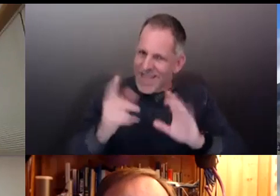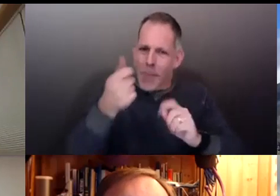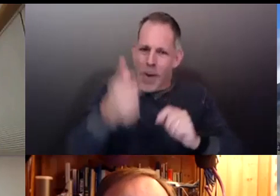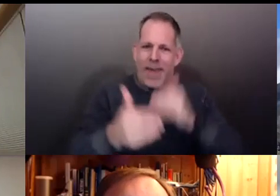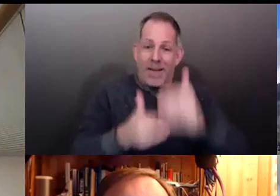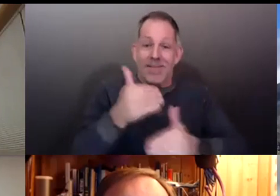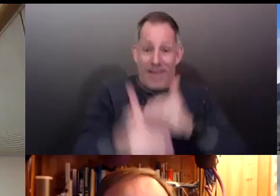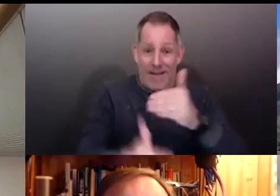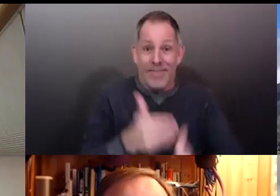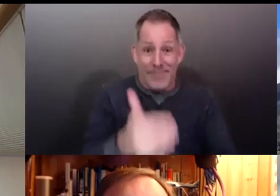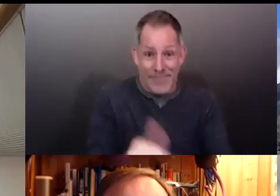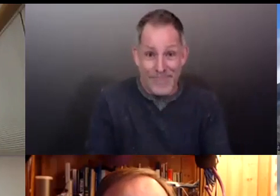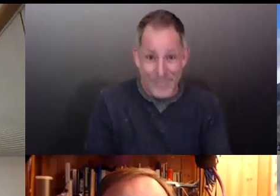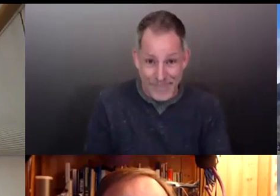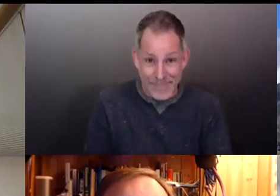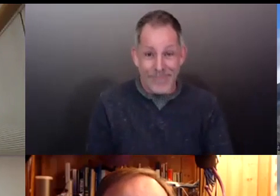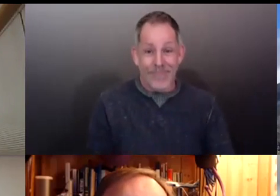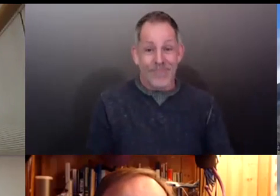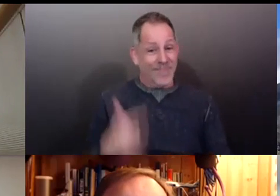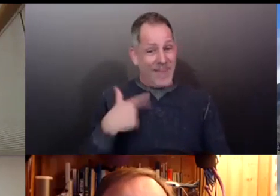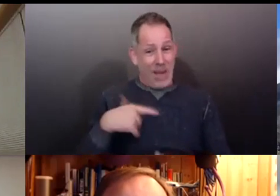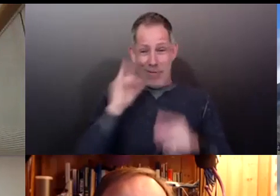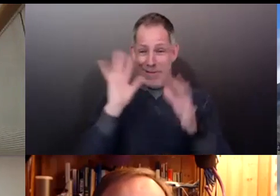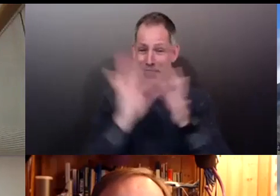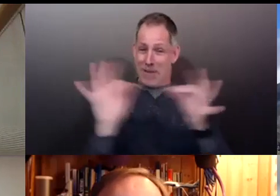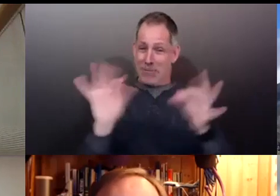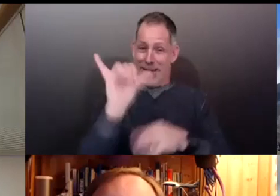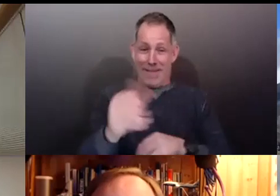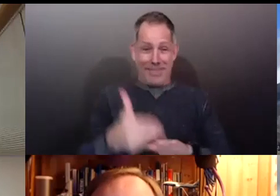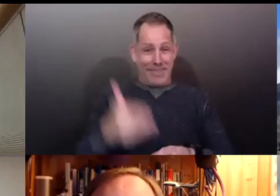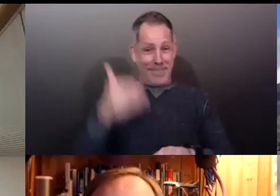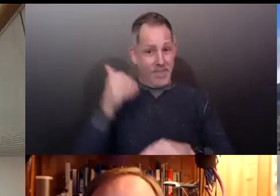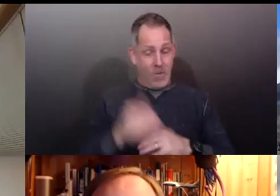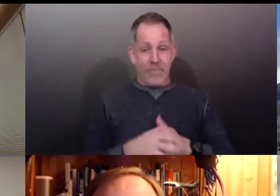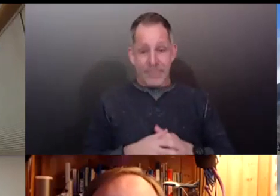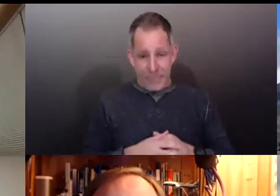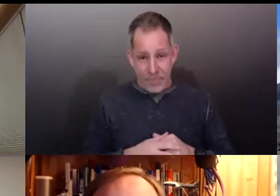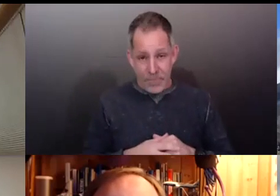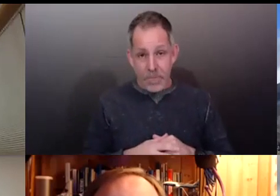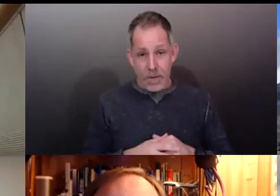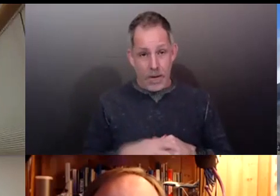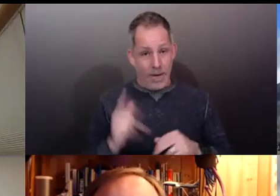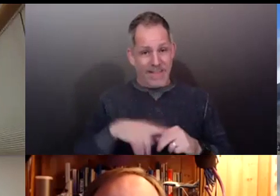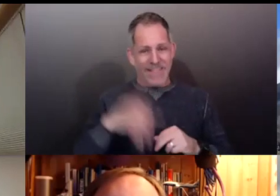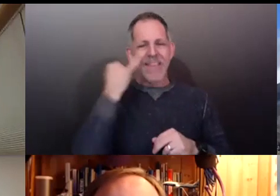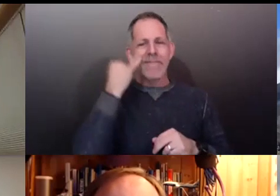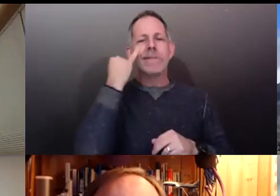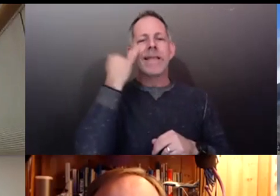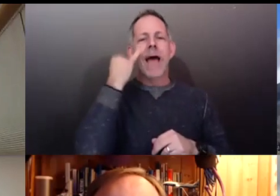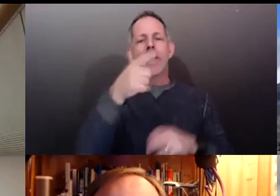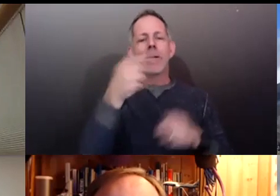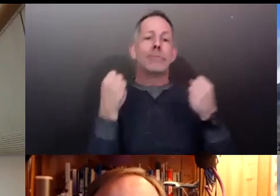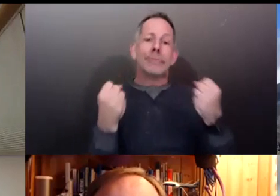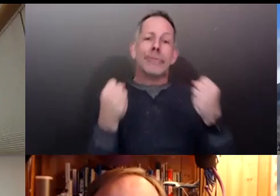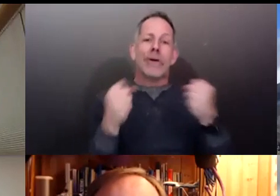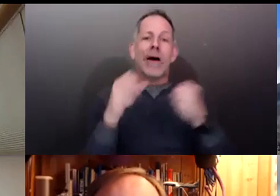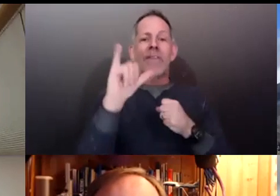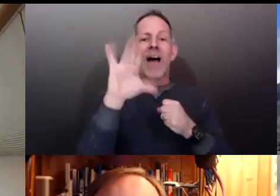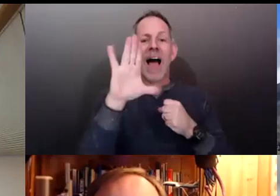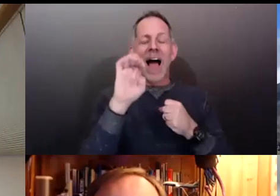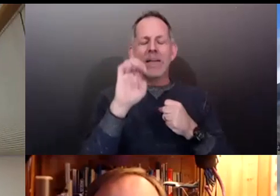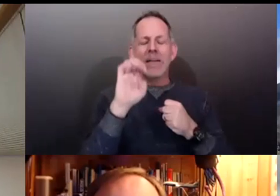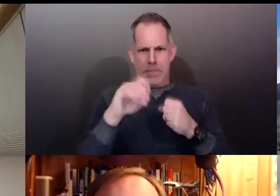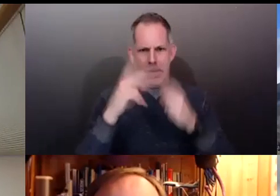driving on ice with limited visibility. And we just really need to be careful about accelerating, because places that have done